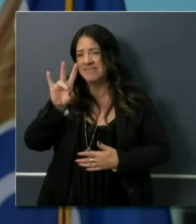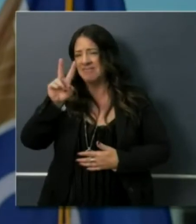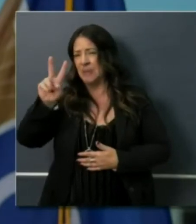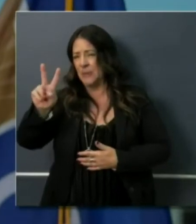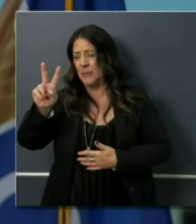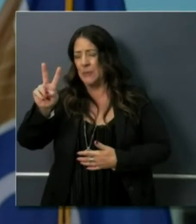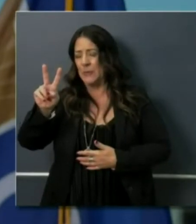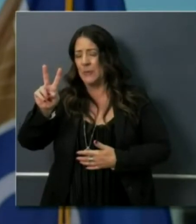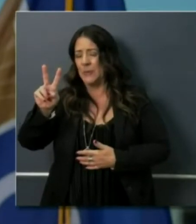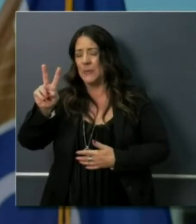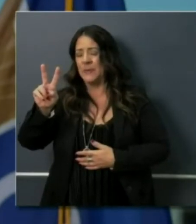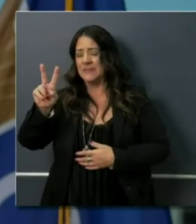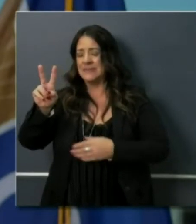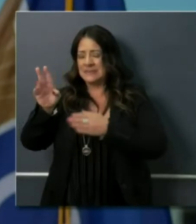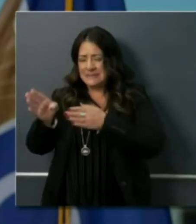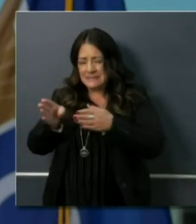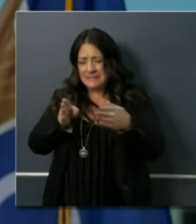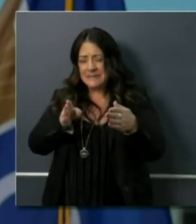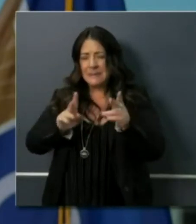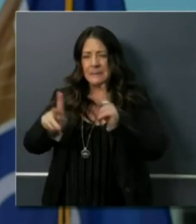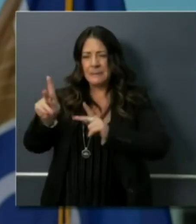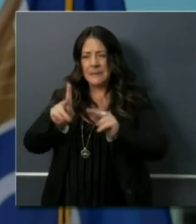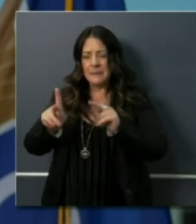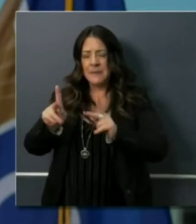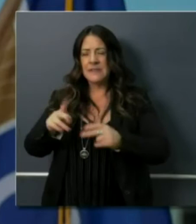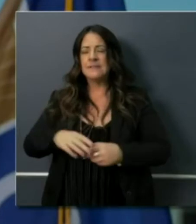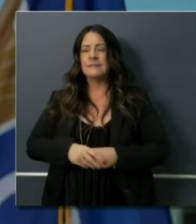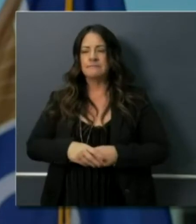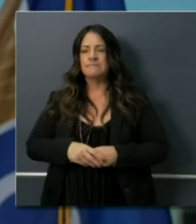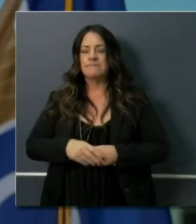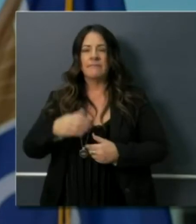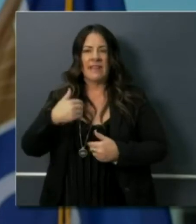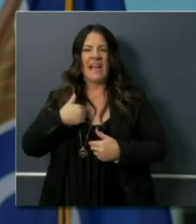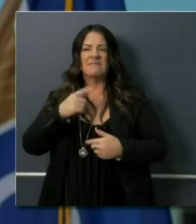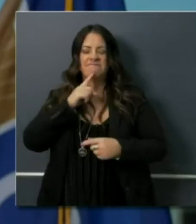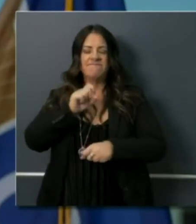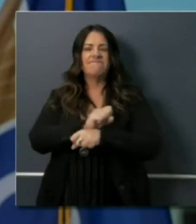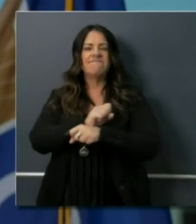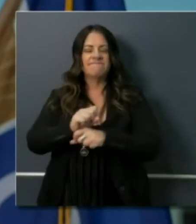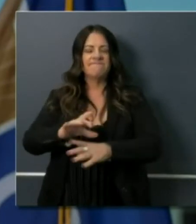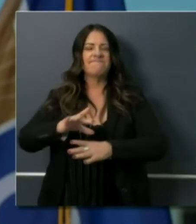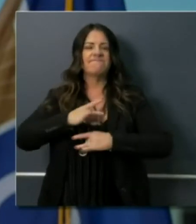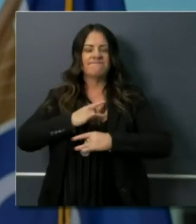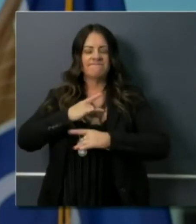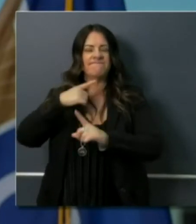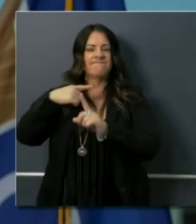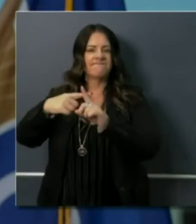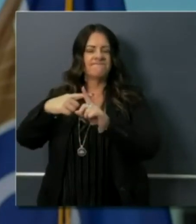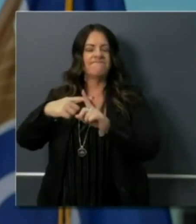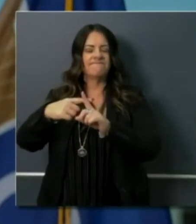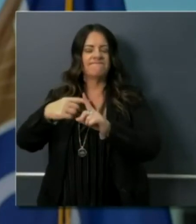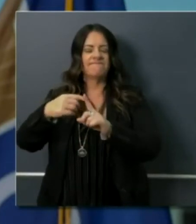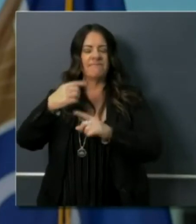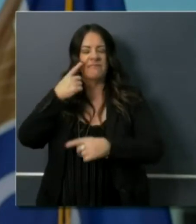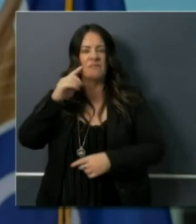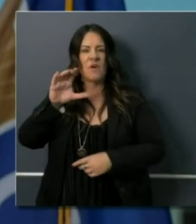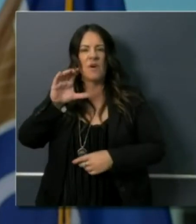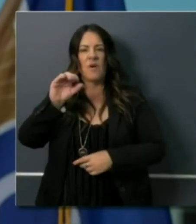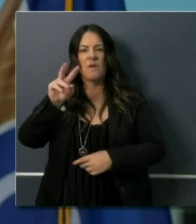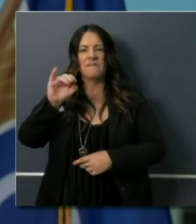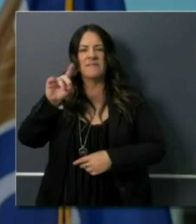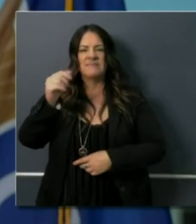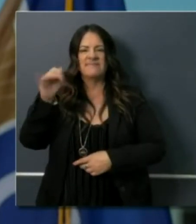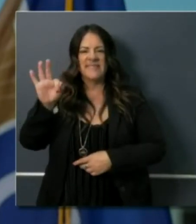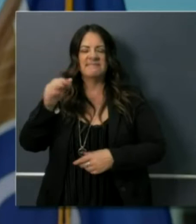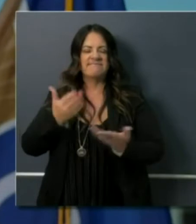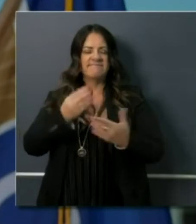19,472 individuals, 19,472 individuals have now tested positive for COVID-19 in the state of